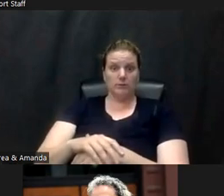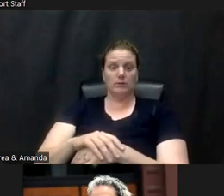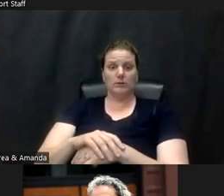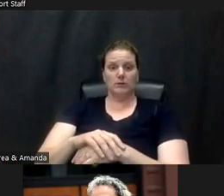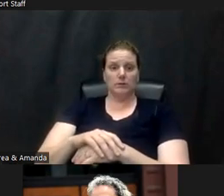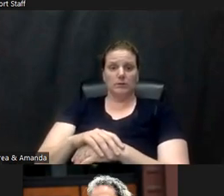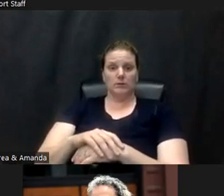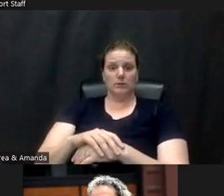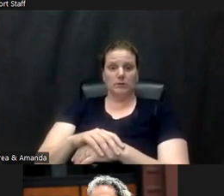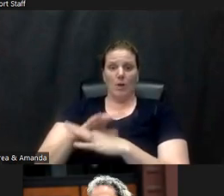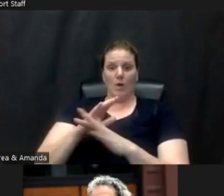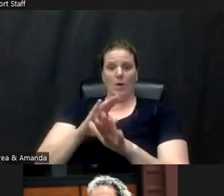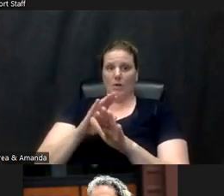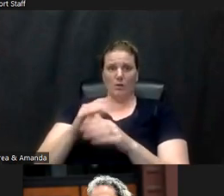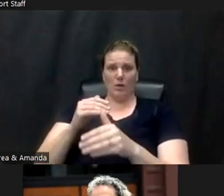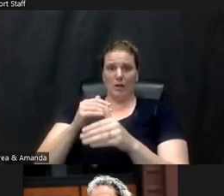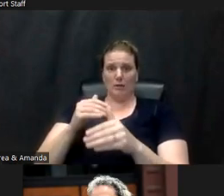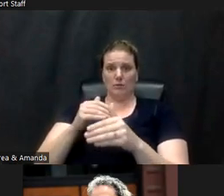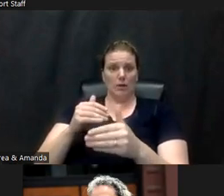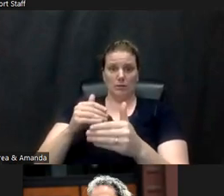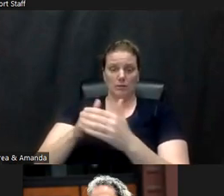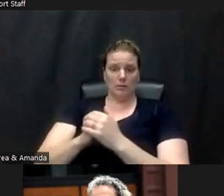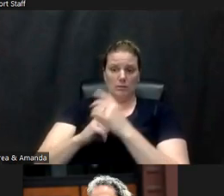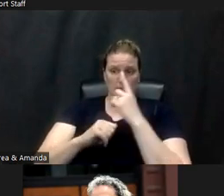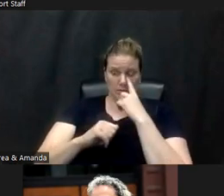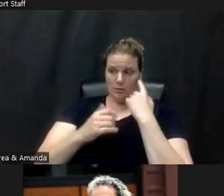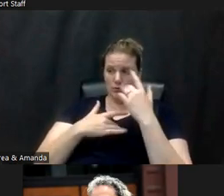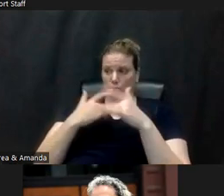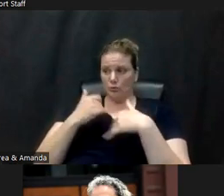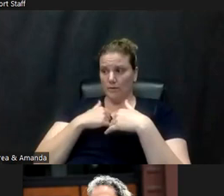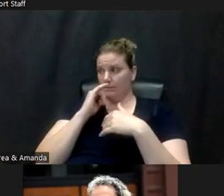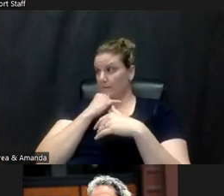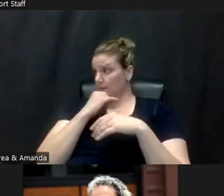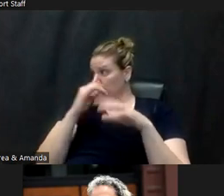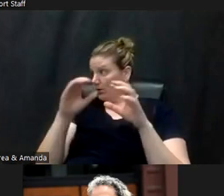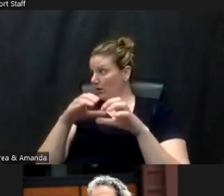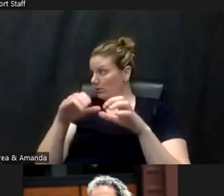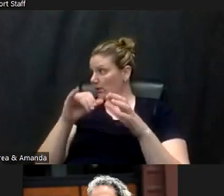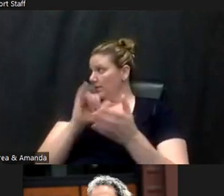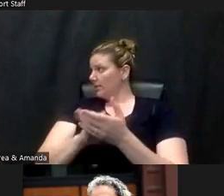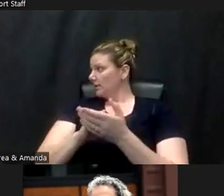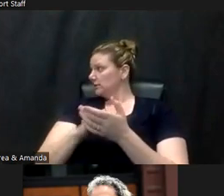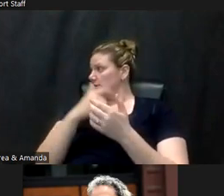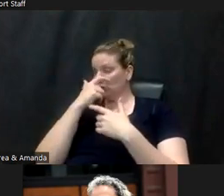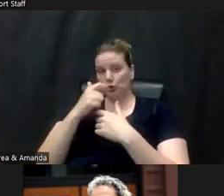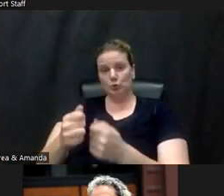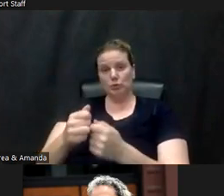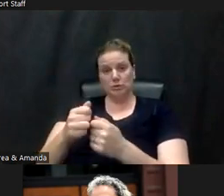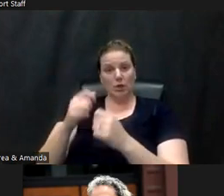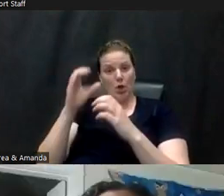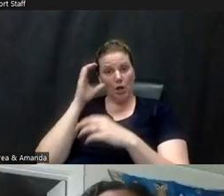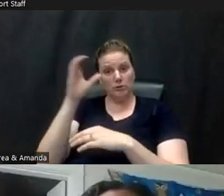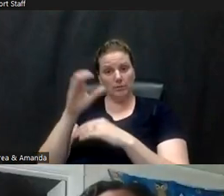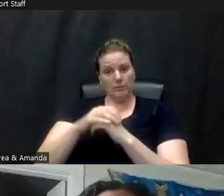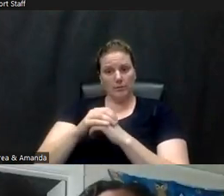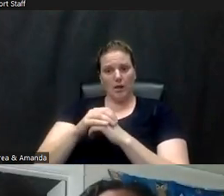okay go ahead okay concerns around misconduct, and that's a pretty interesting concept because